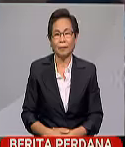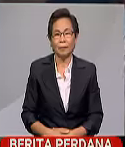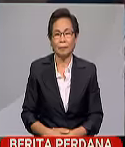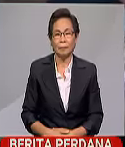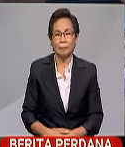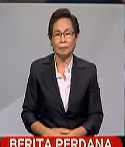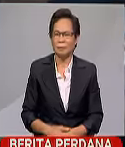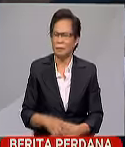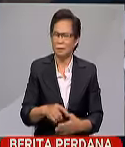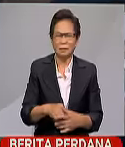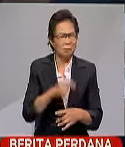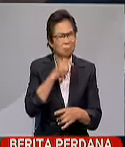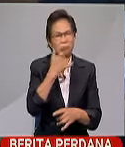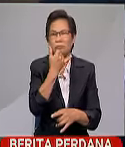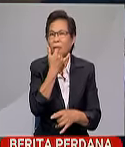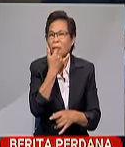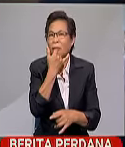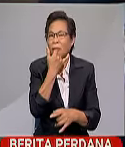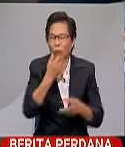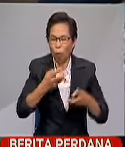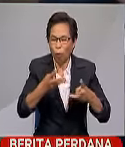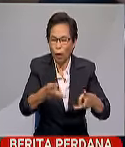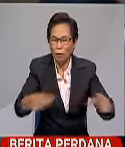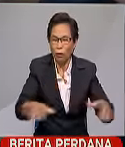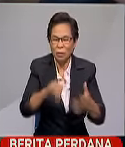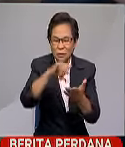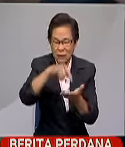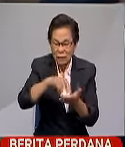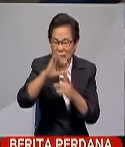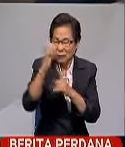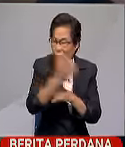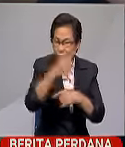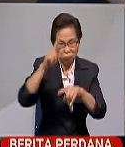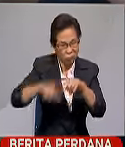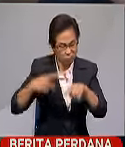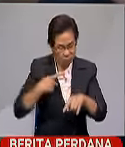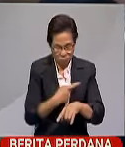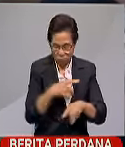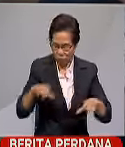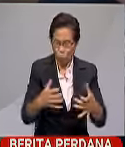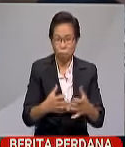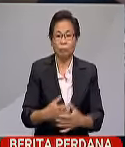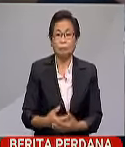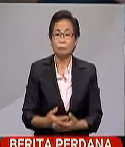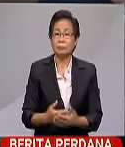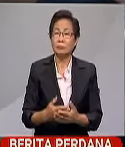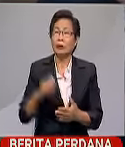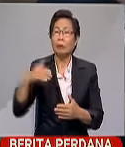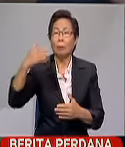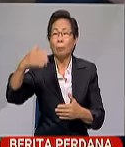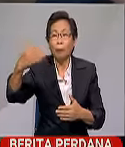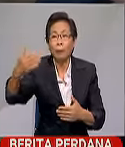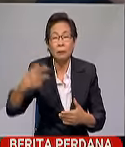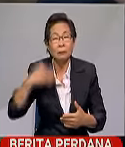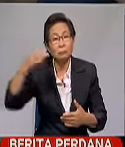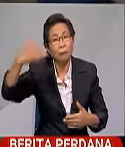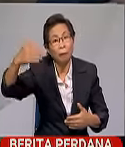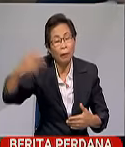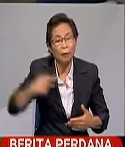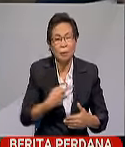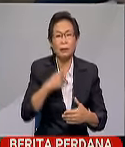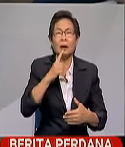I think this is not the proper way of doing things. This is a culture which we should not do. An incident end of the day, kita katakan bahawa